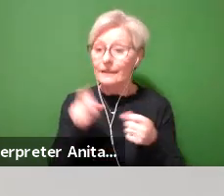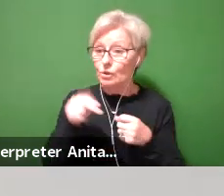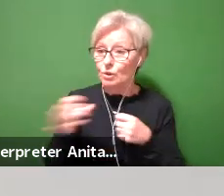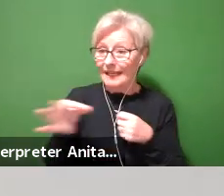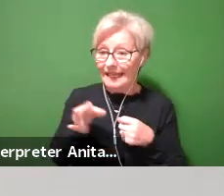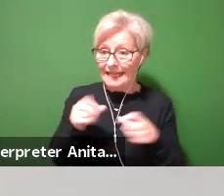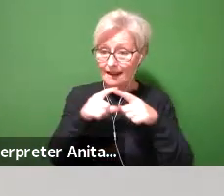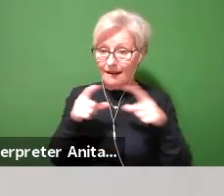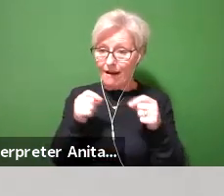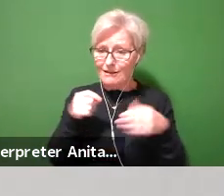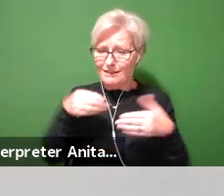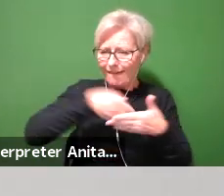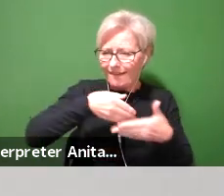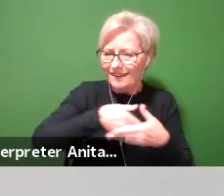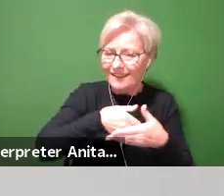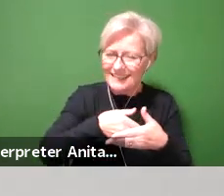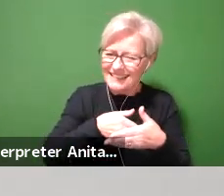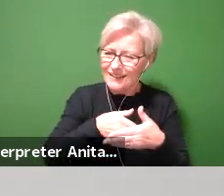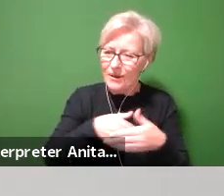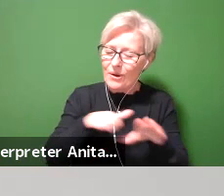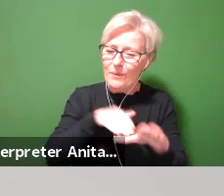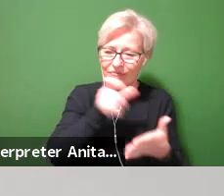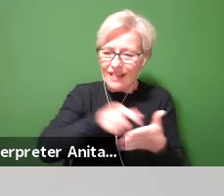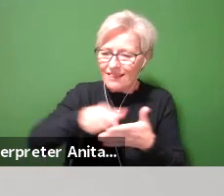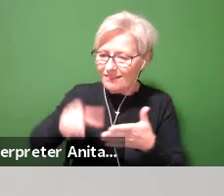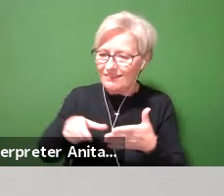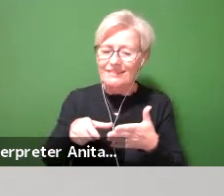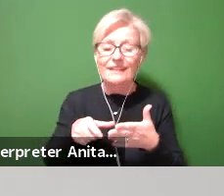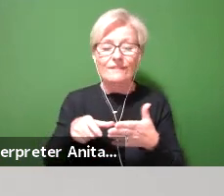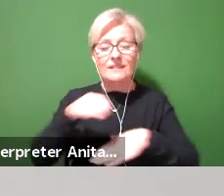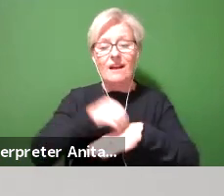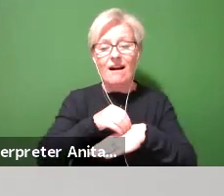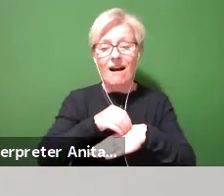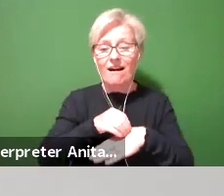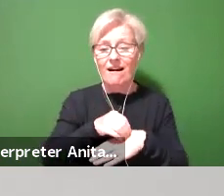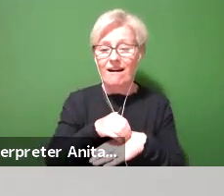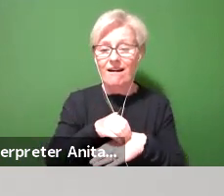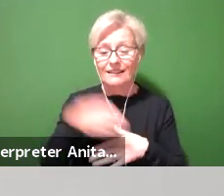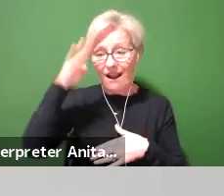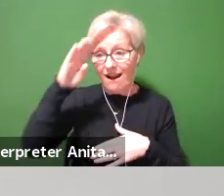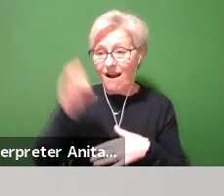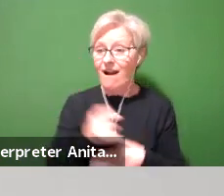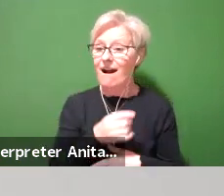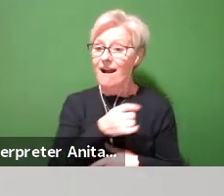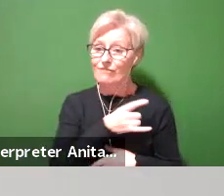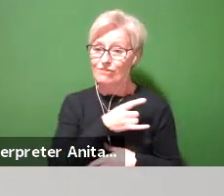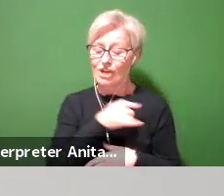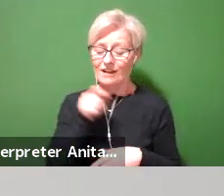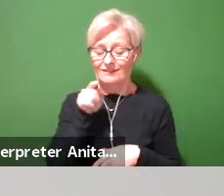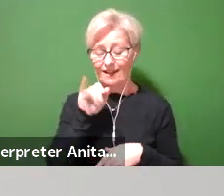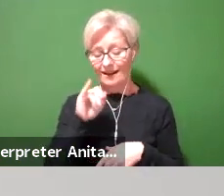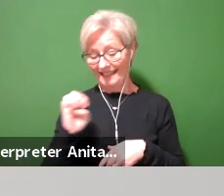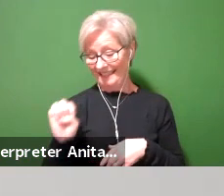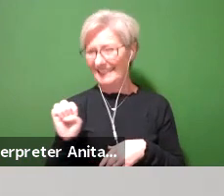there's a leaflet to explain the process to you on irishheart.ie. Remember though, getting broader around the middle will